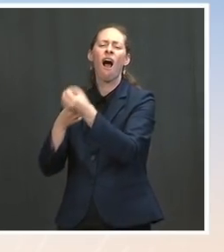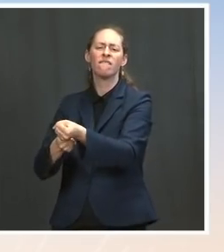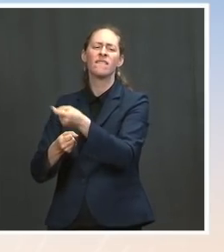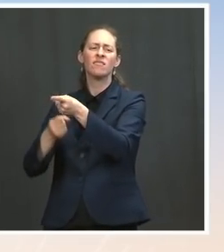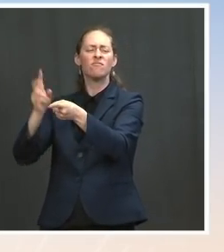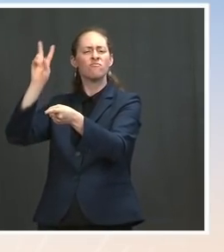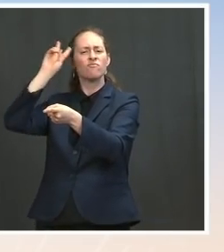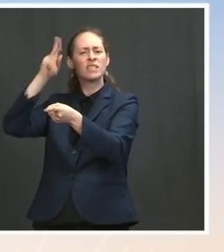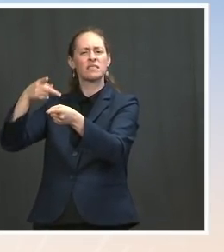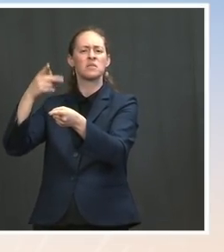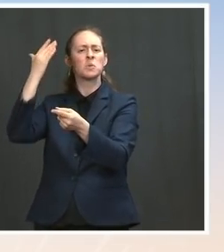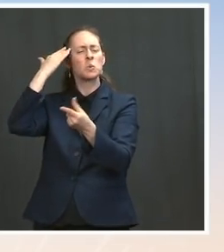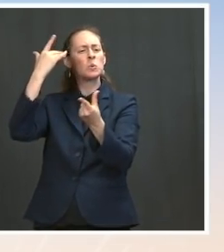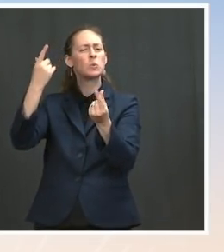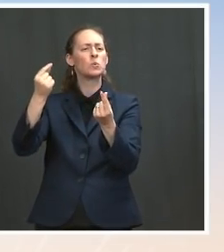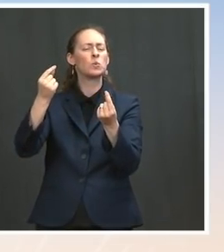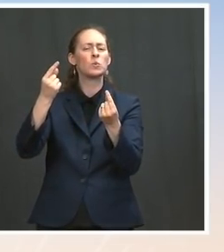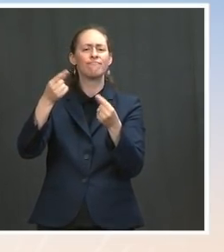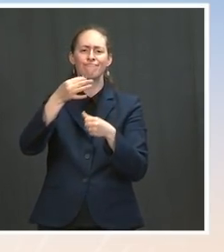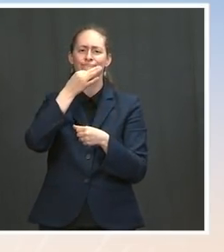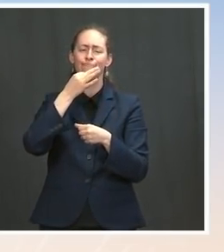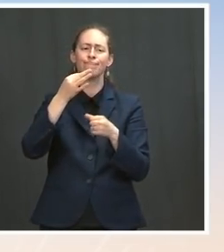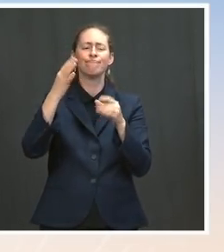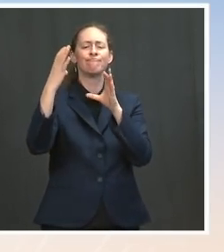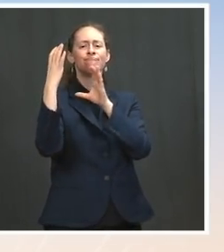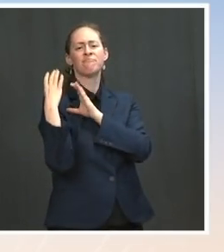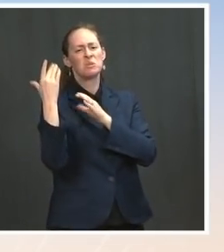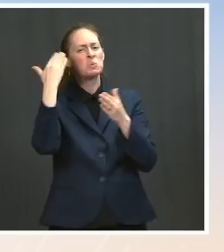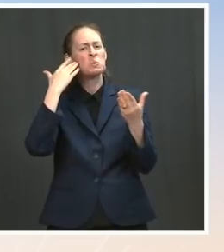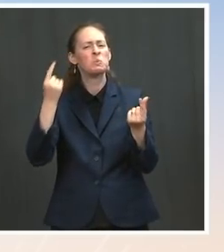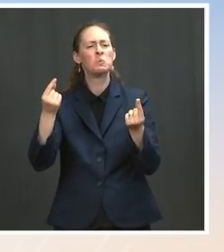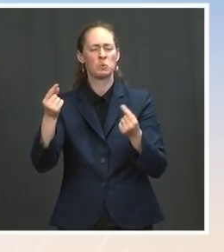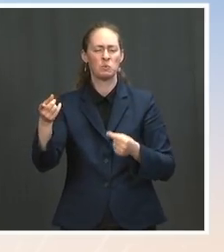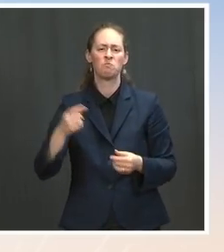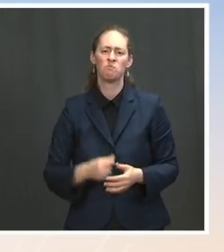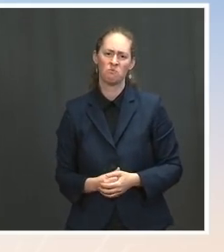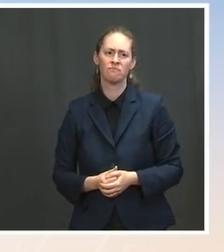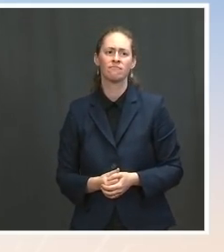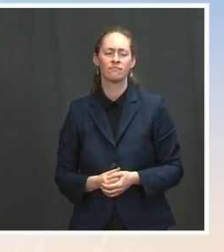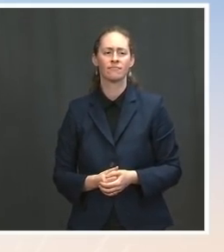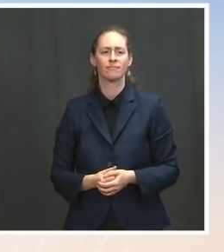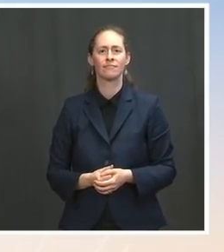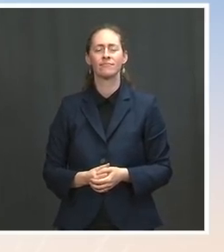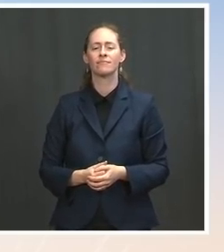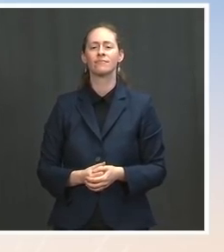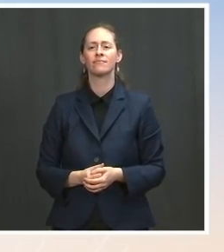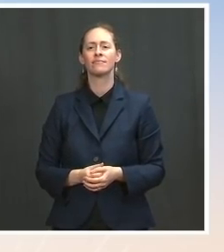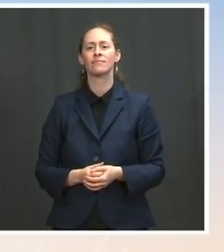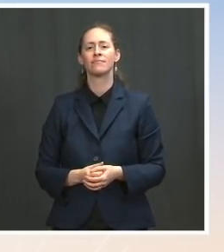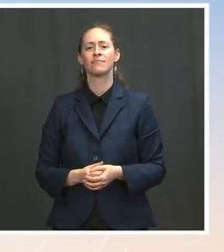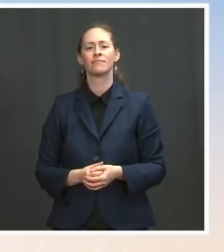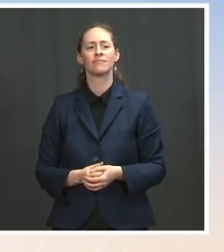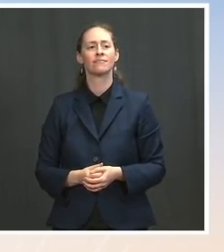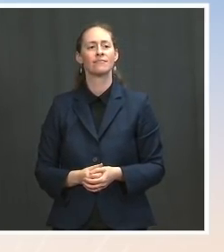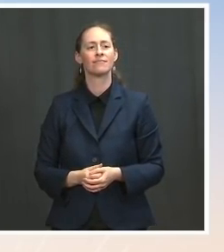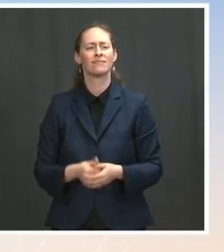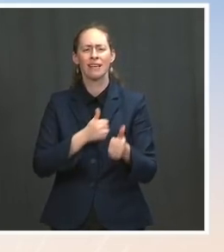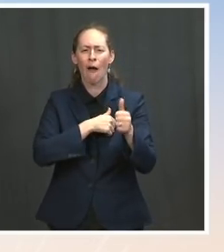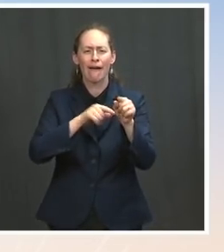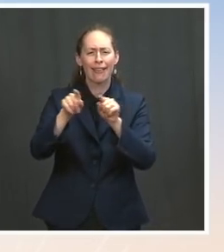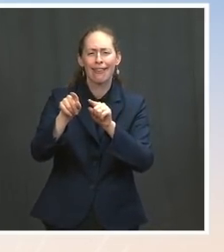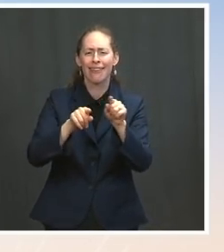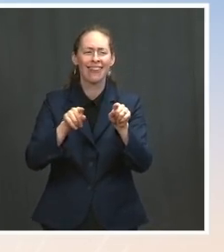robust agenda, which she certainly has on her plate. Go ahead. Yeah, thanks, Jen. I'm curious if you can kind I'll of describe. I'll come to you next. Sorry, go ahead. It's okay, go ahead. No,